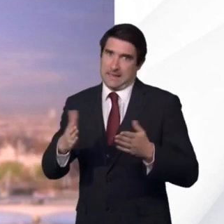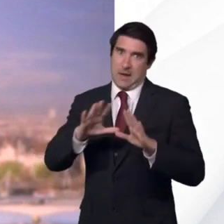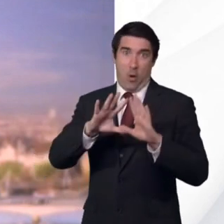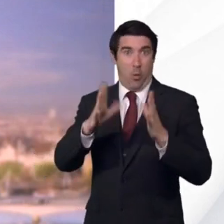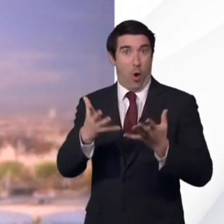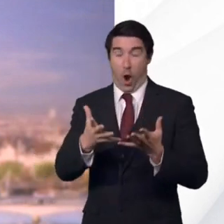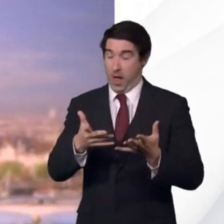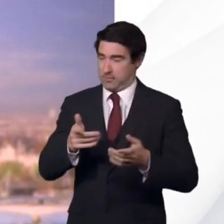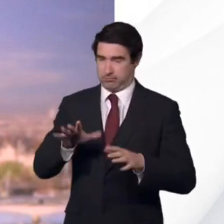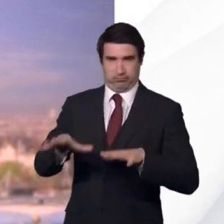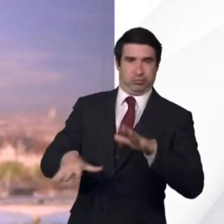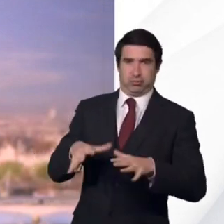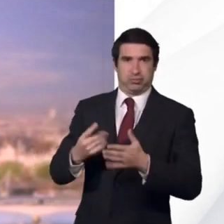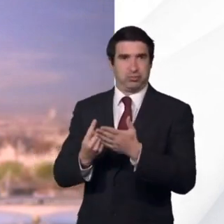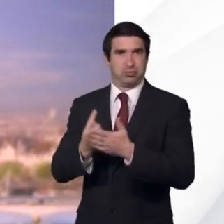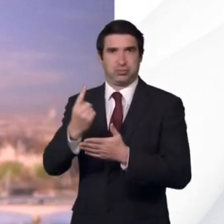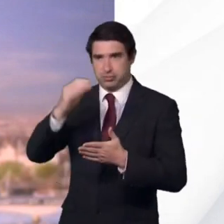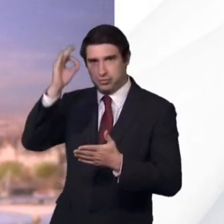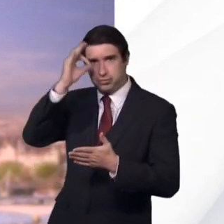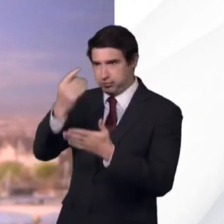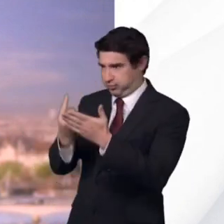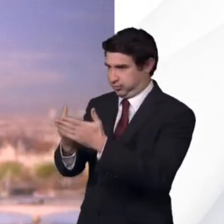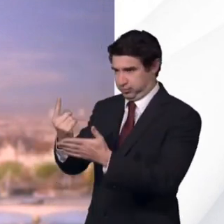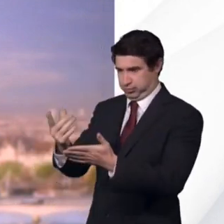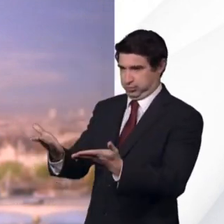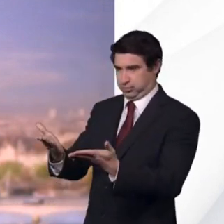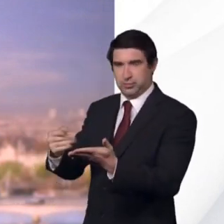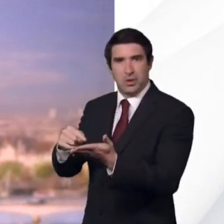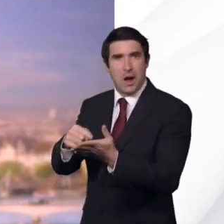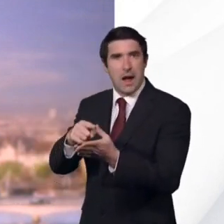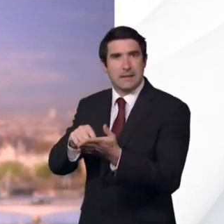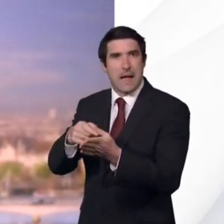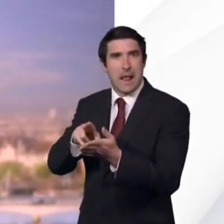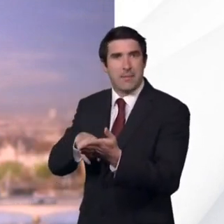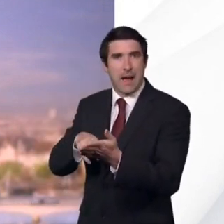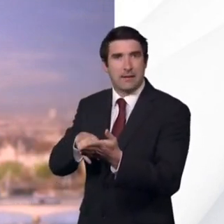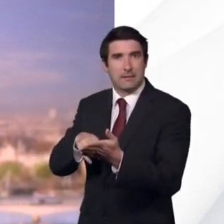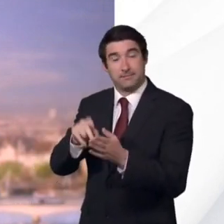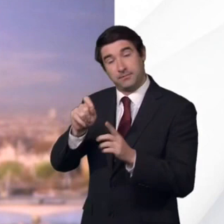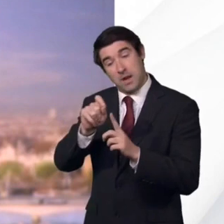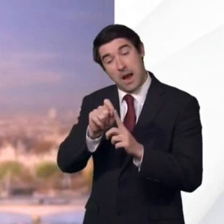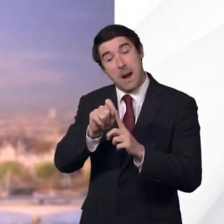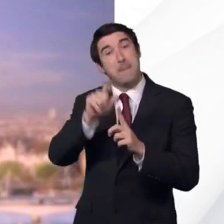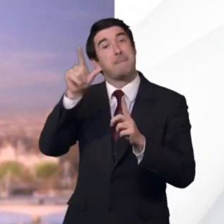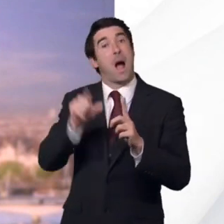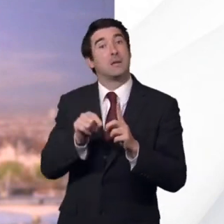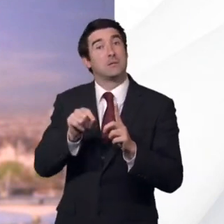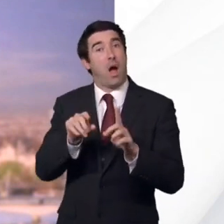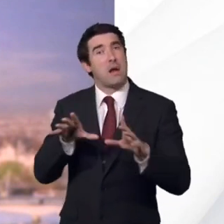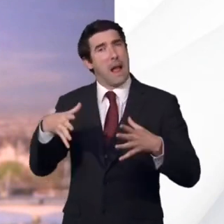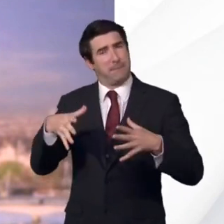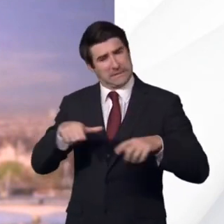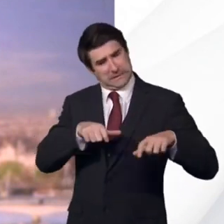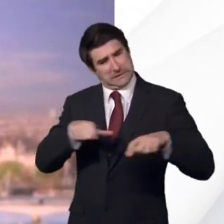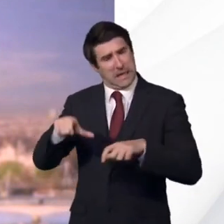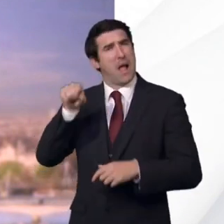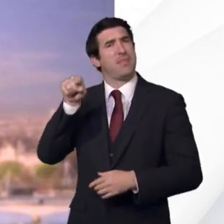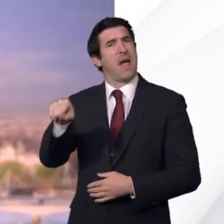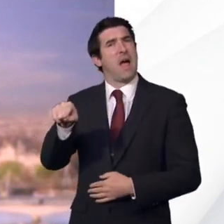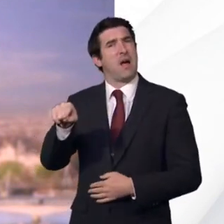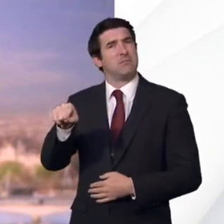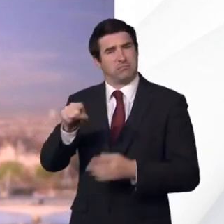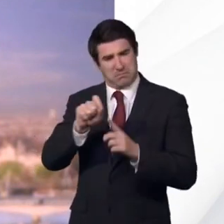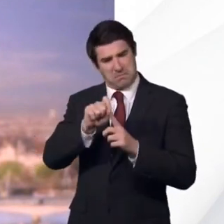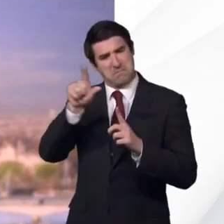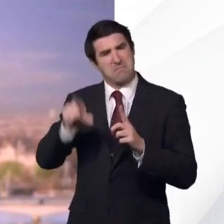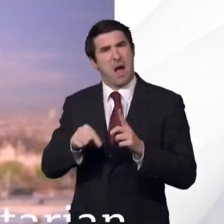rule. Pakistan is one of only three countries to maintain an embassy in Kabul. Its ambassador tells us it's wrong to assume terrorists